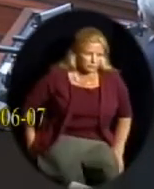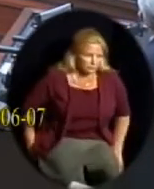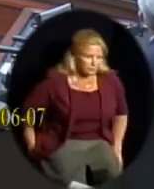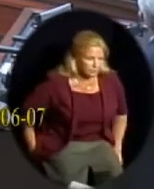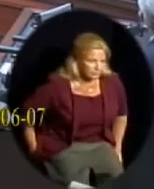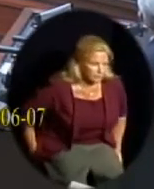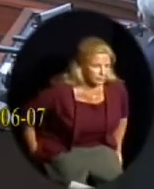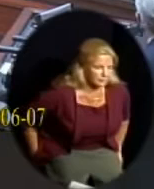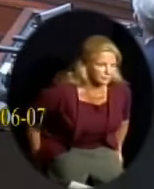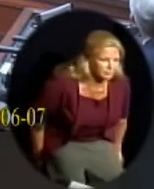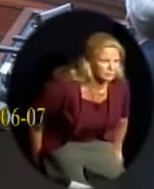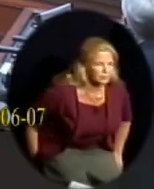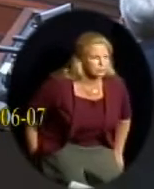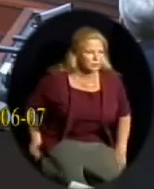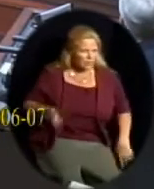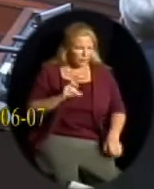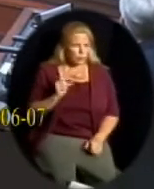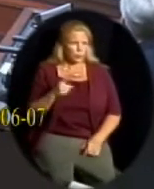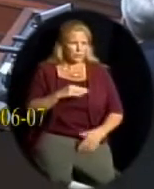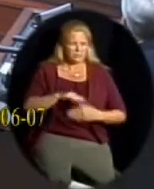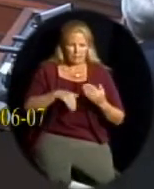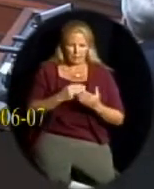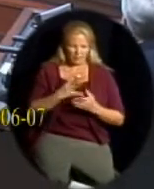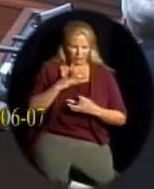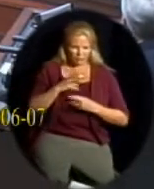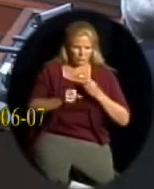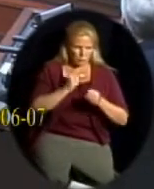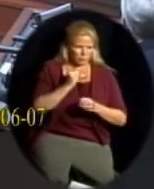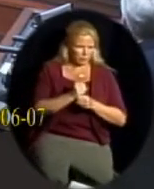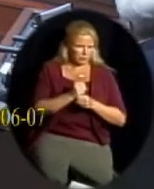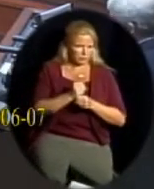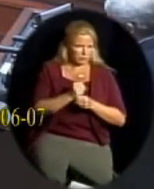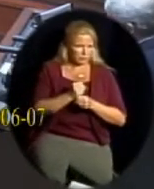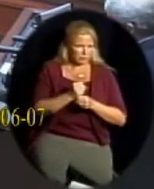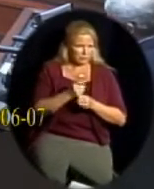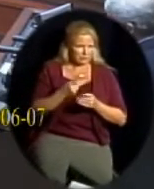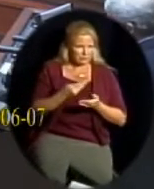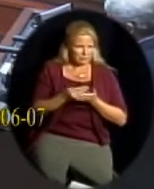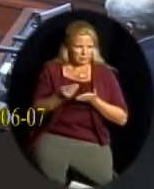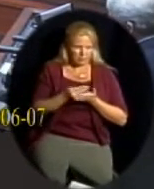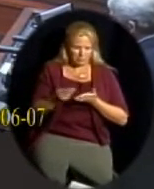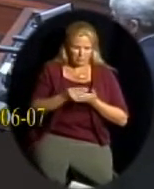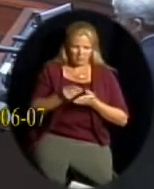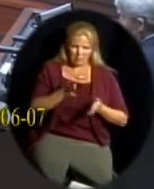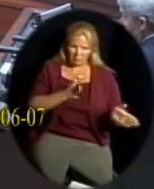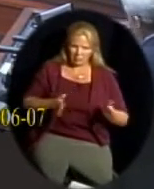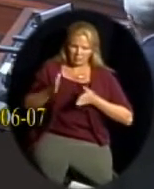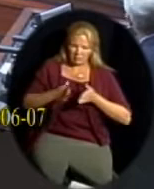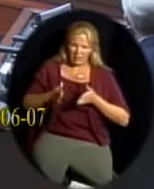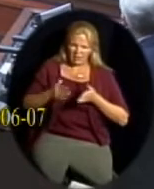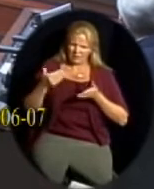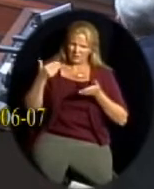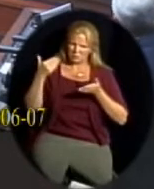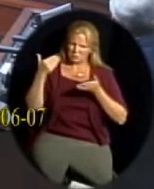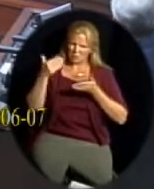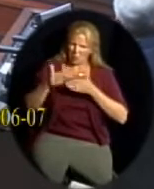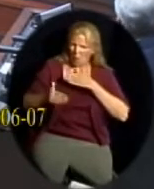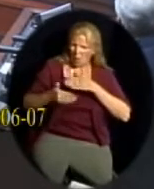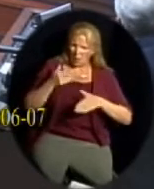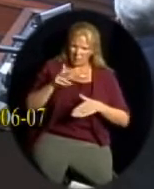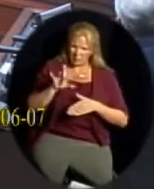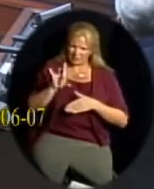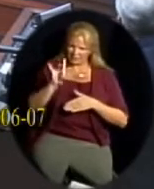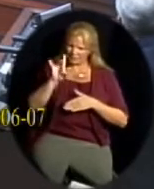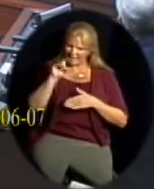If we total those dollars for 4 years, that's close to $80 million worth of capital